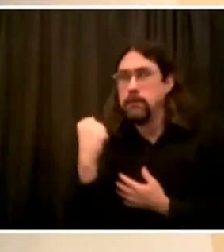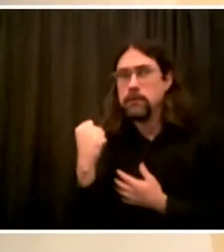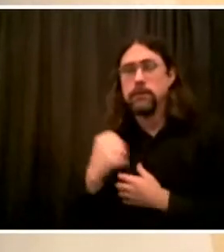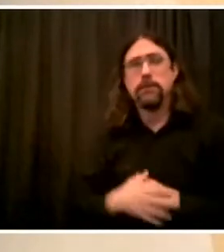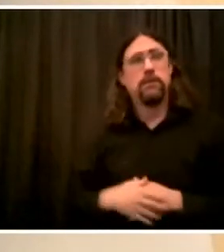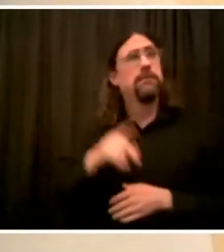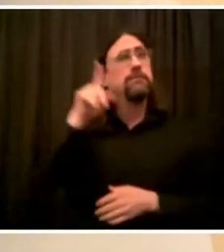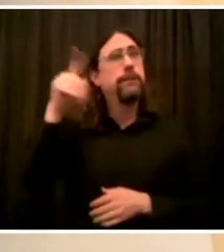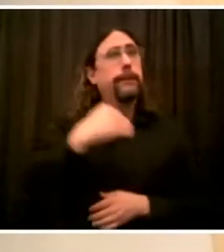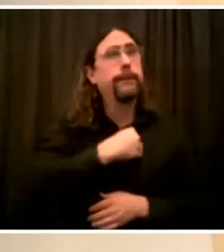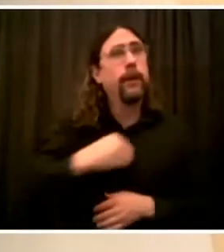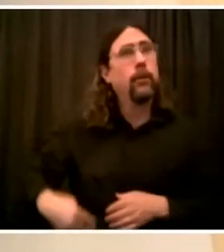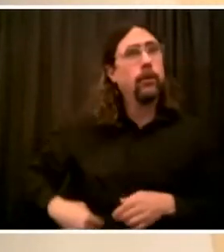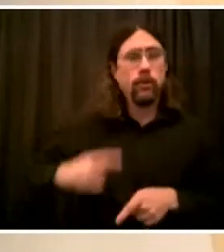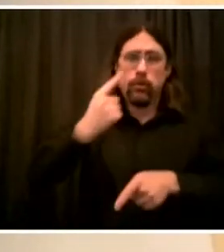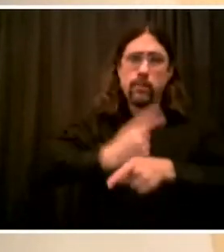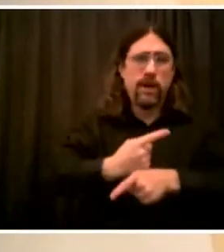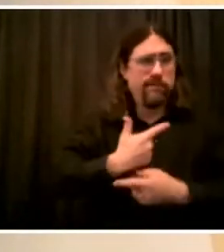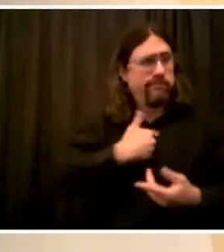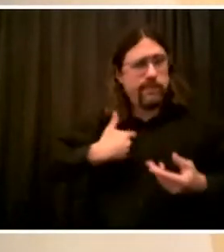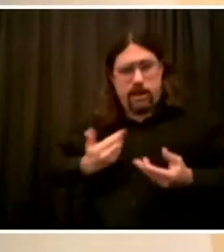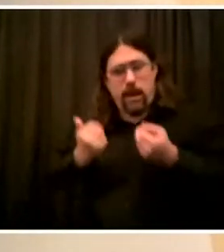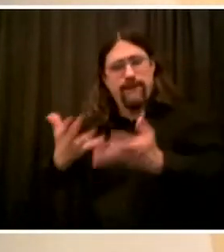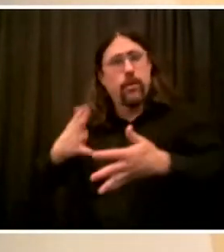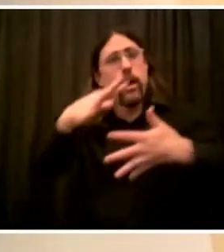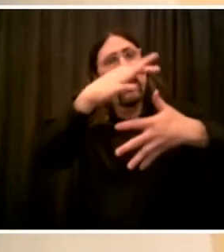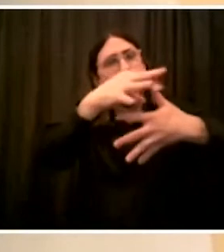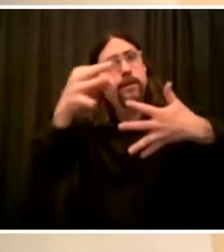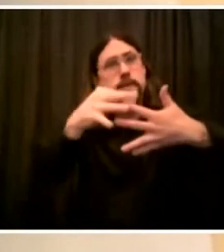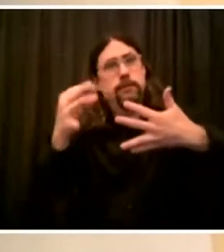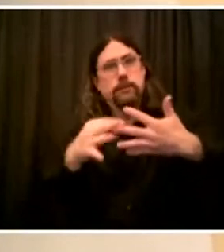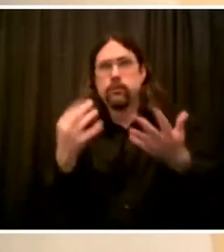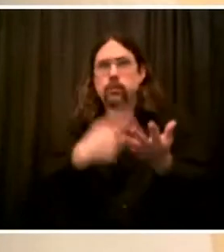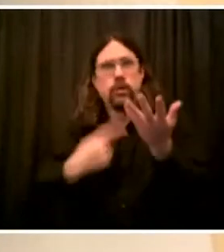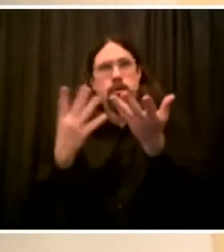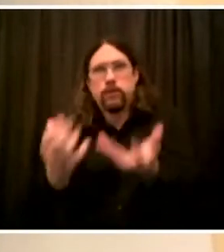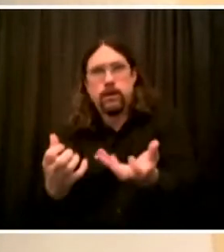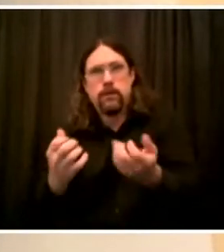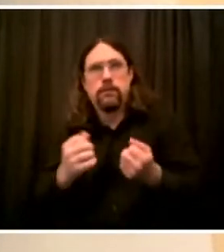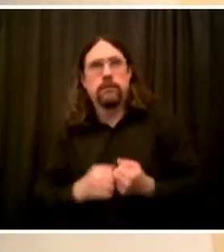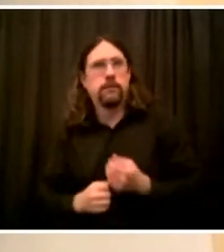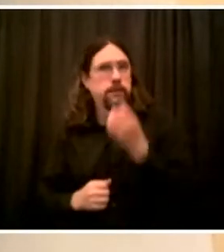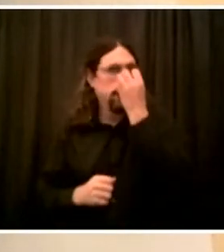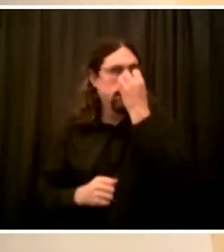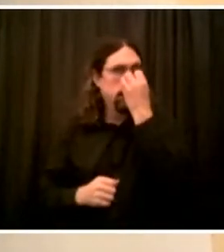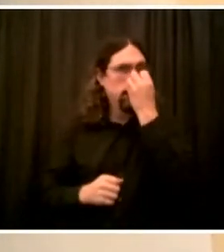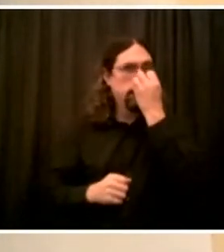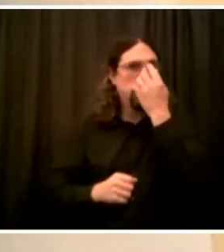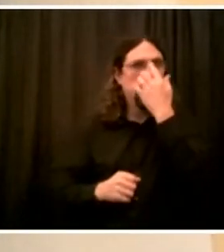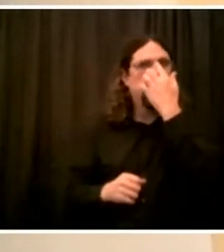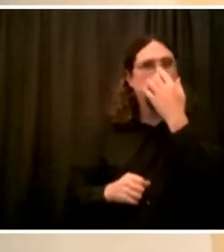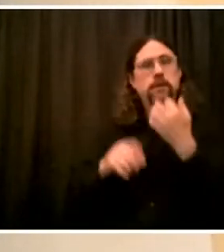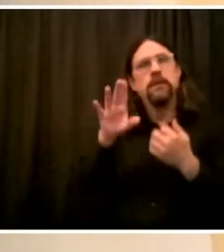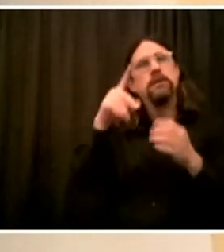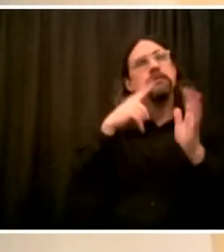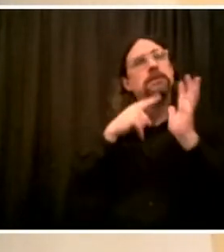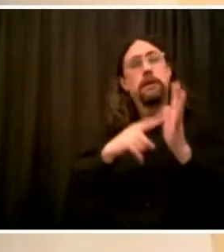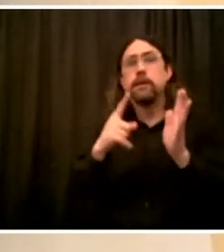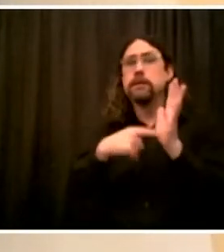shelter, or is there another kind of place we could send you? What kind of place would make sense to you? And some of it, too, is we need to analyze what kind